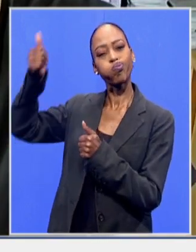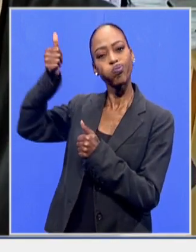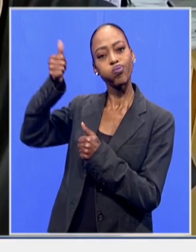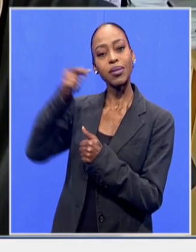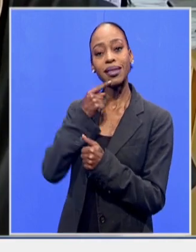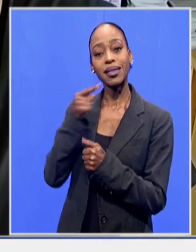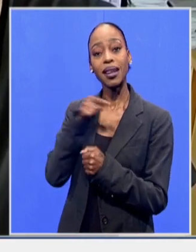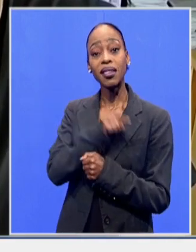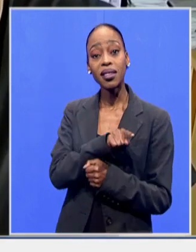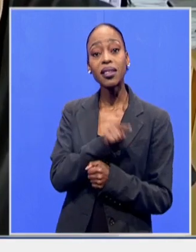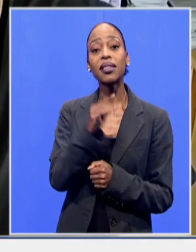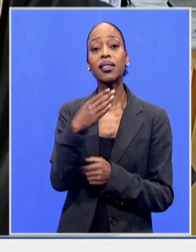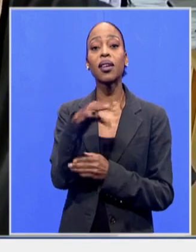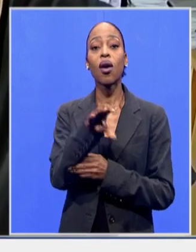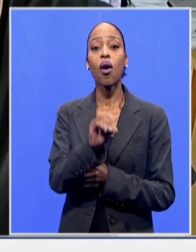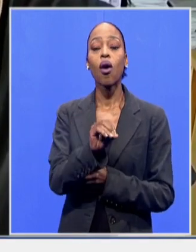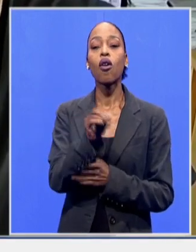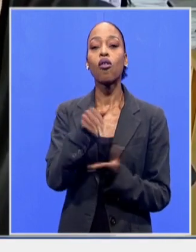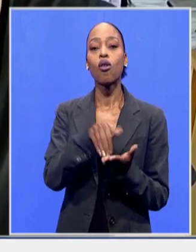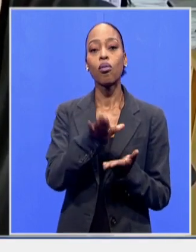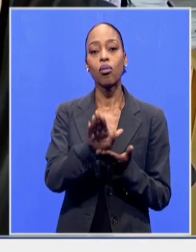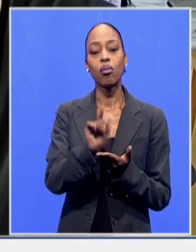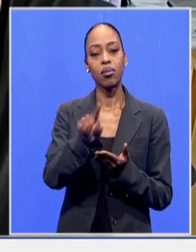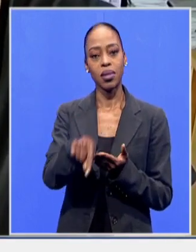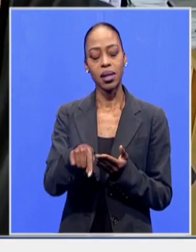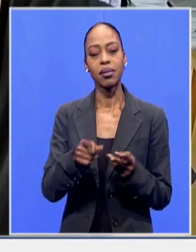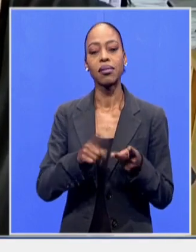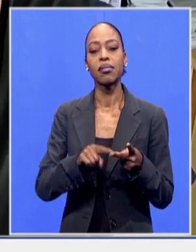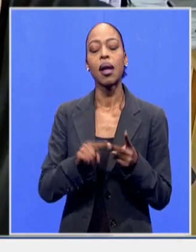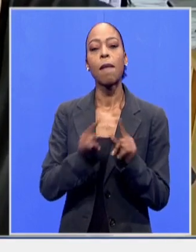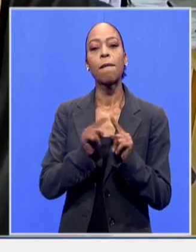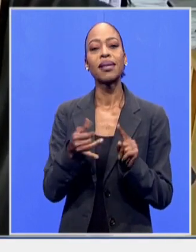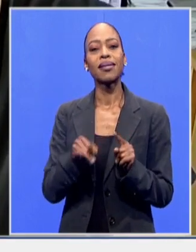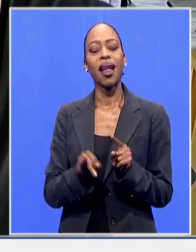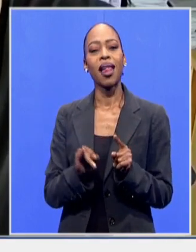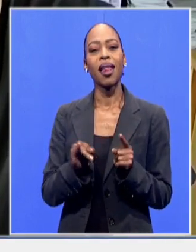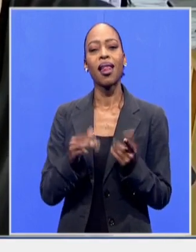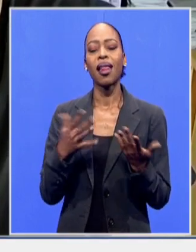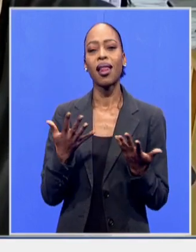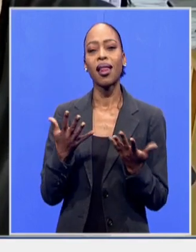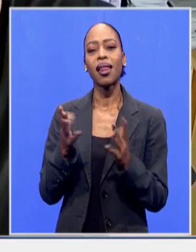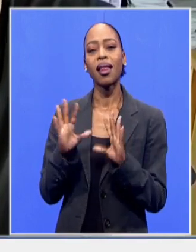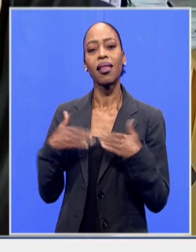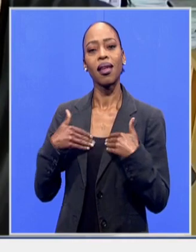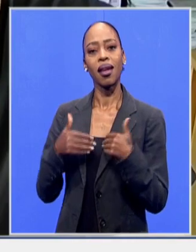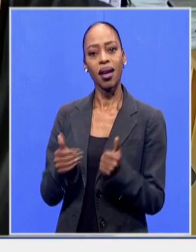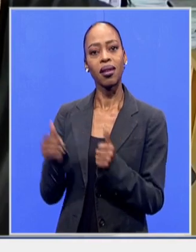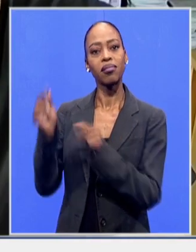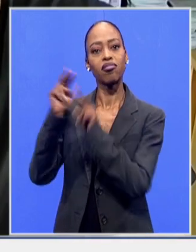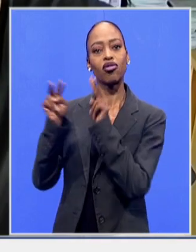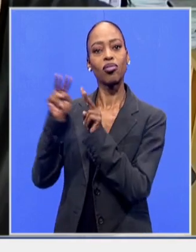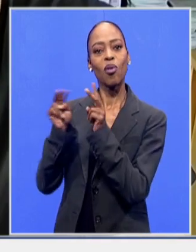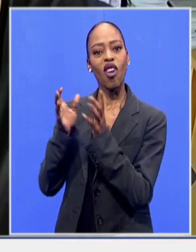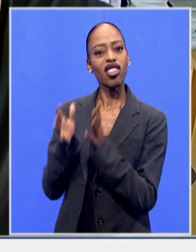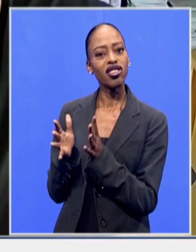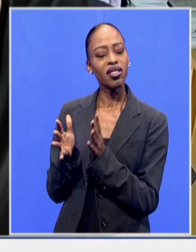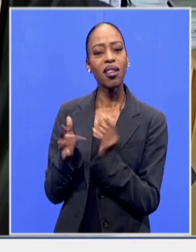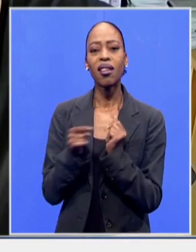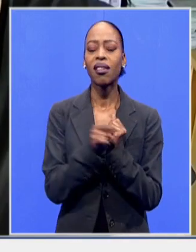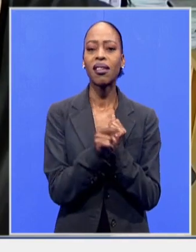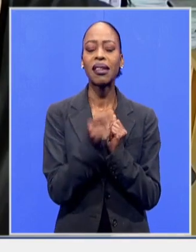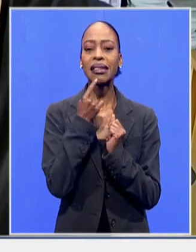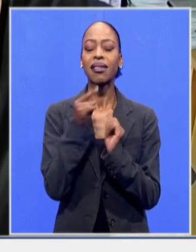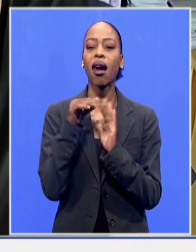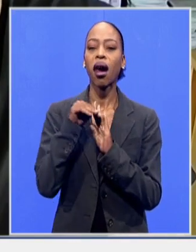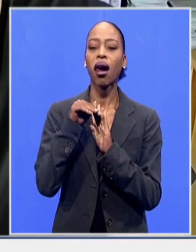Moosa Mother and Child Hospital be removed. But the Health Ombud also talking about, I suppose, a